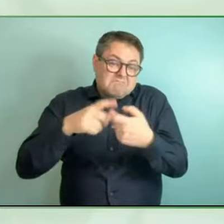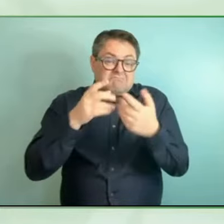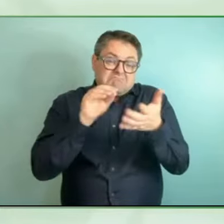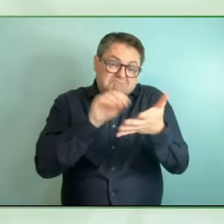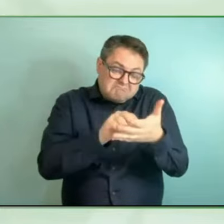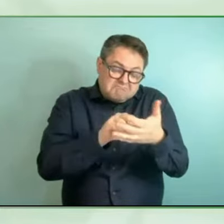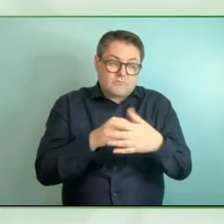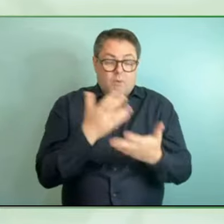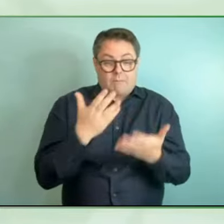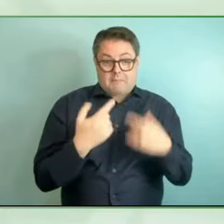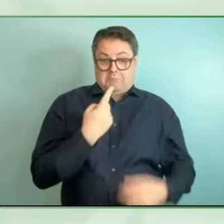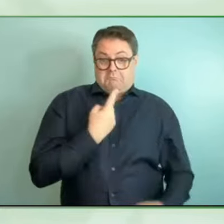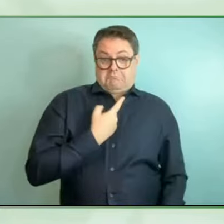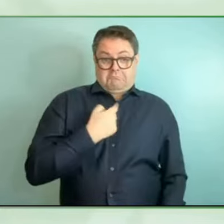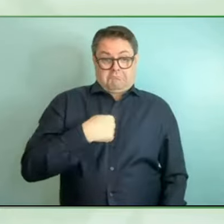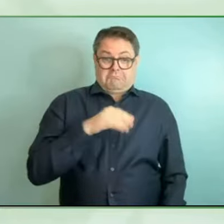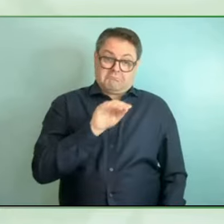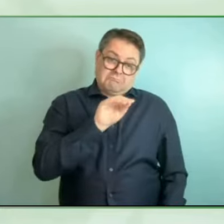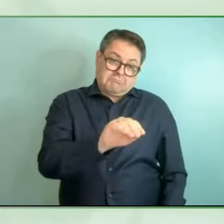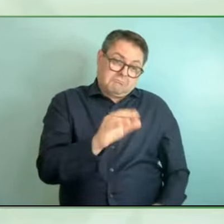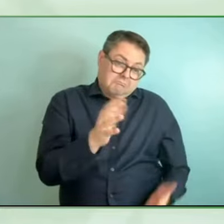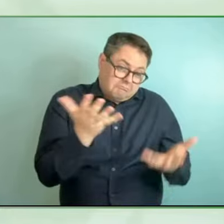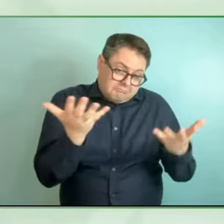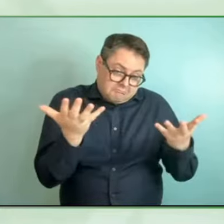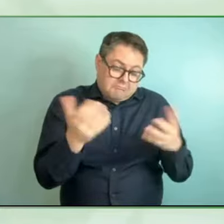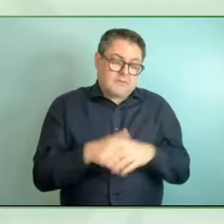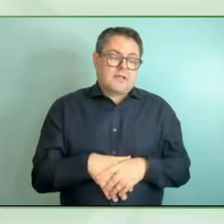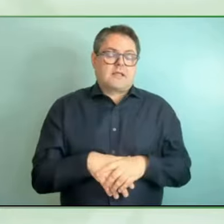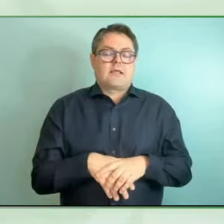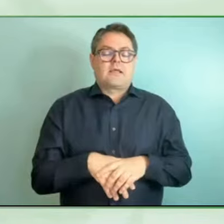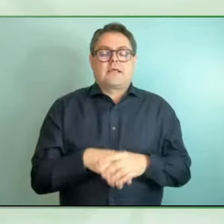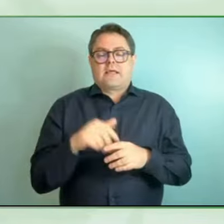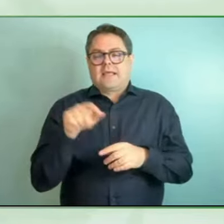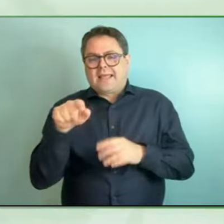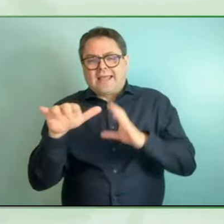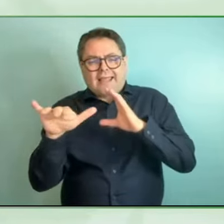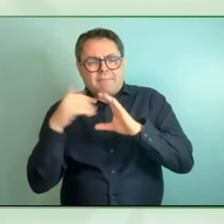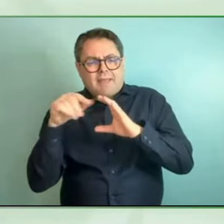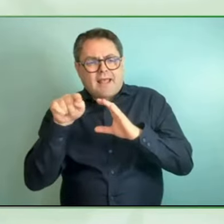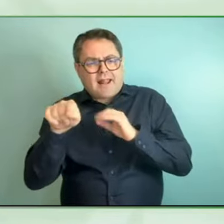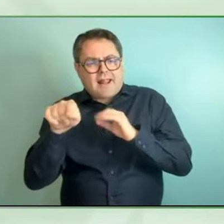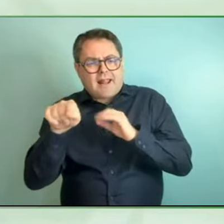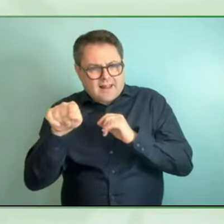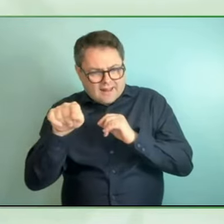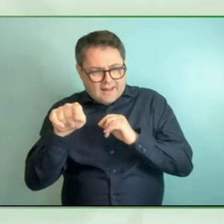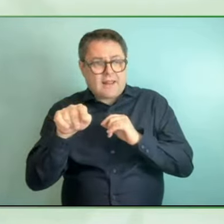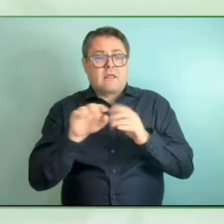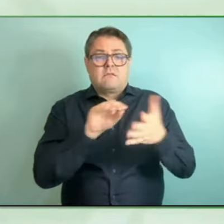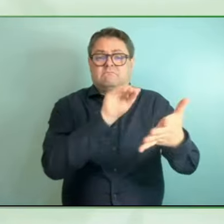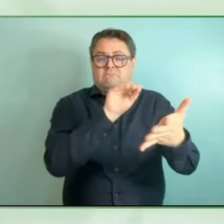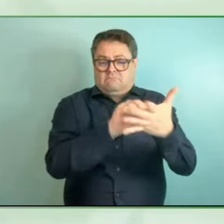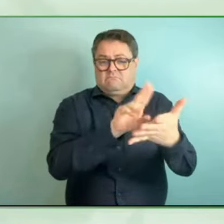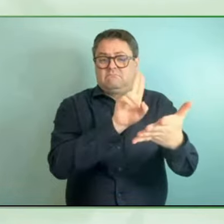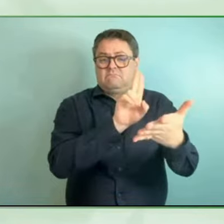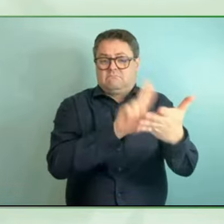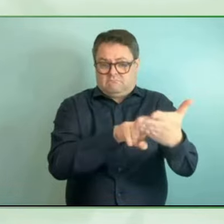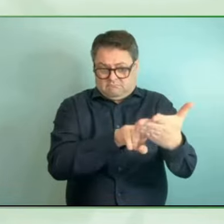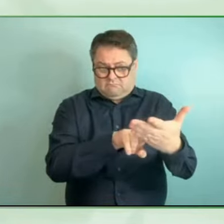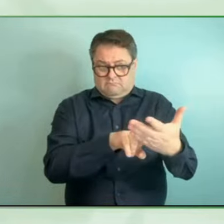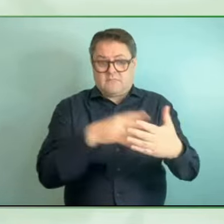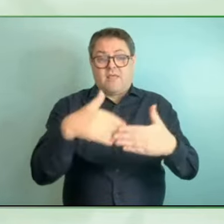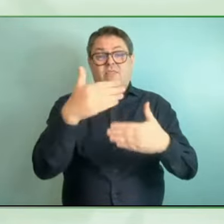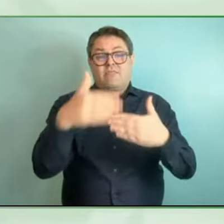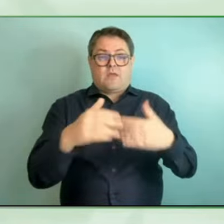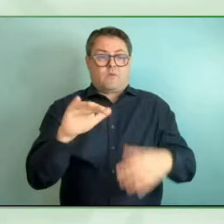it in just your name and an email. And then you will receive an email. The system will send you an email